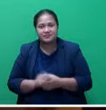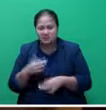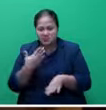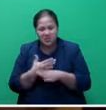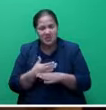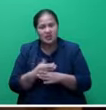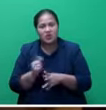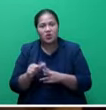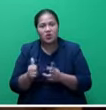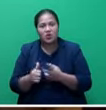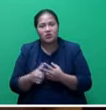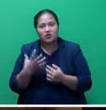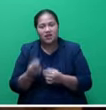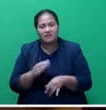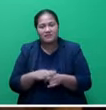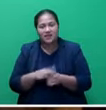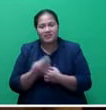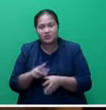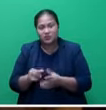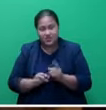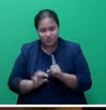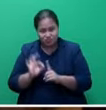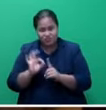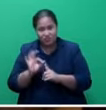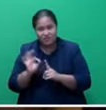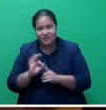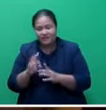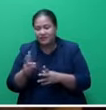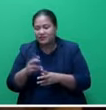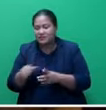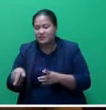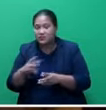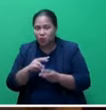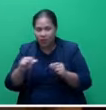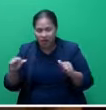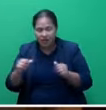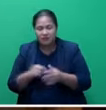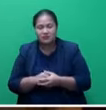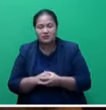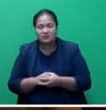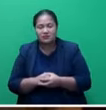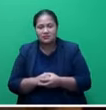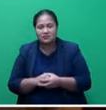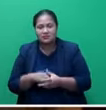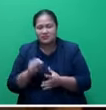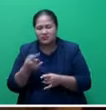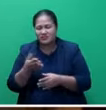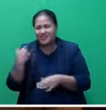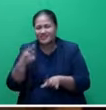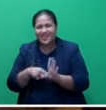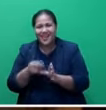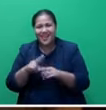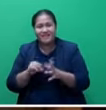also made to improve depleted soil health. From last year, the SRIF and FSC have been